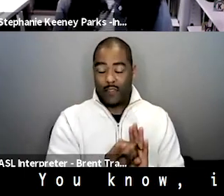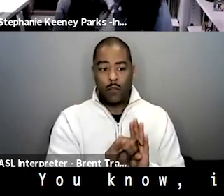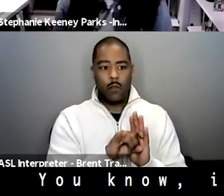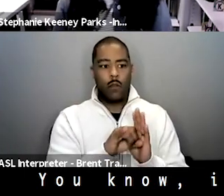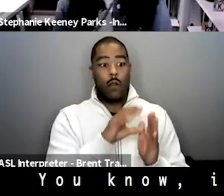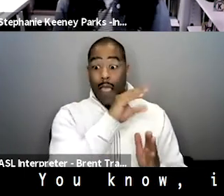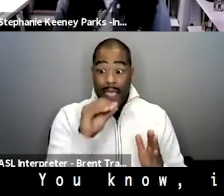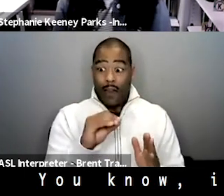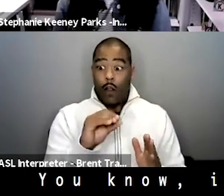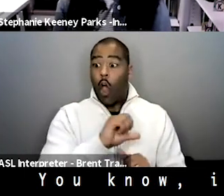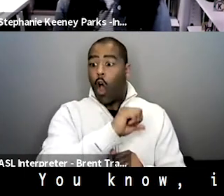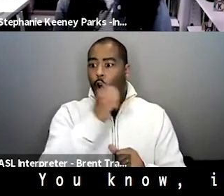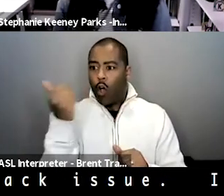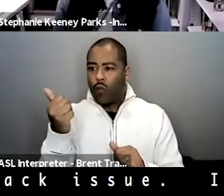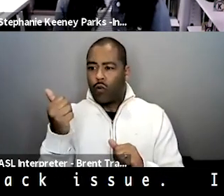know,